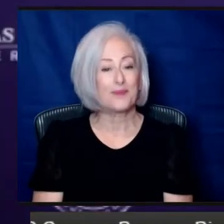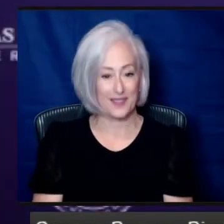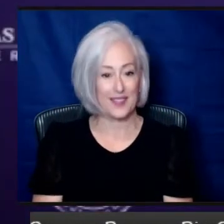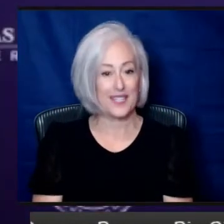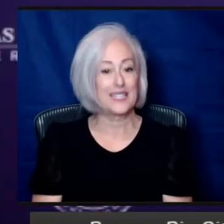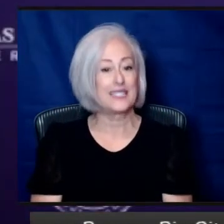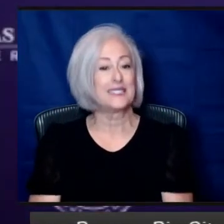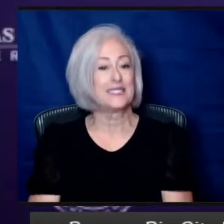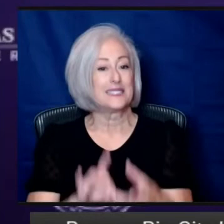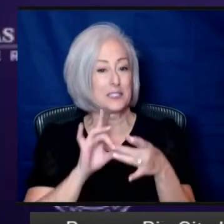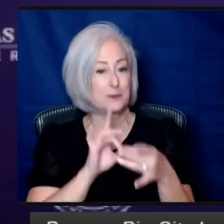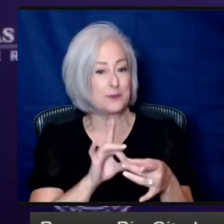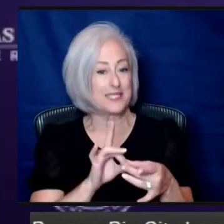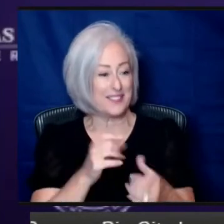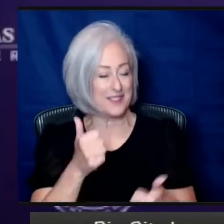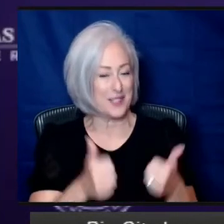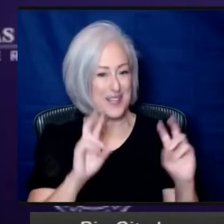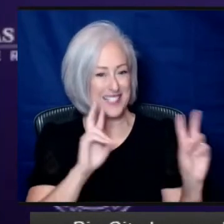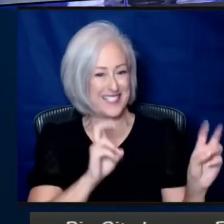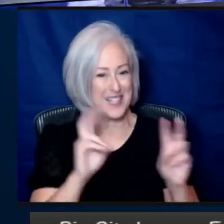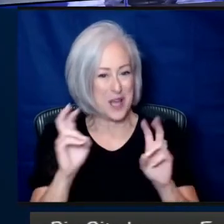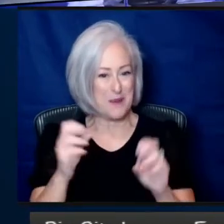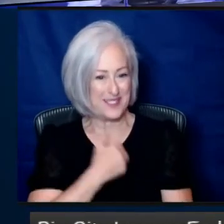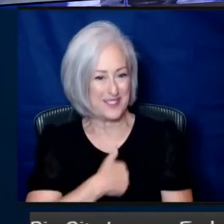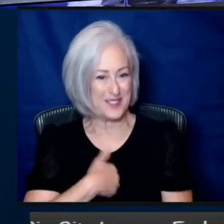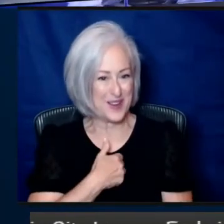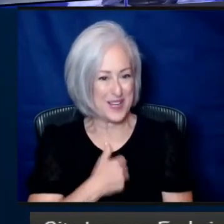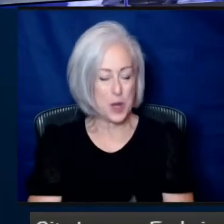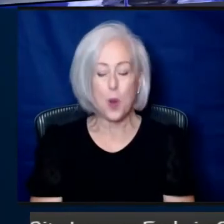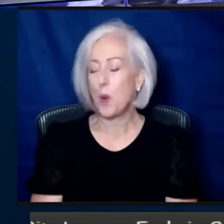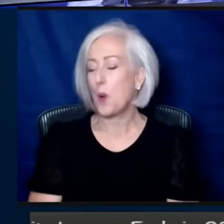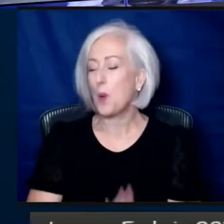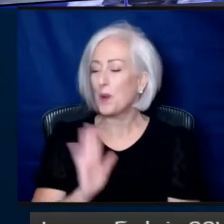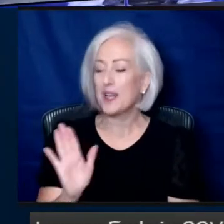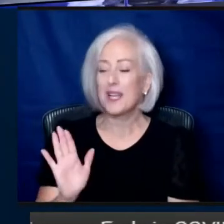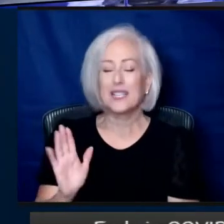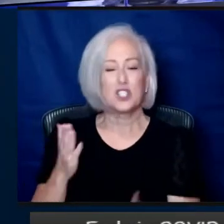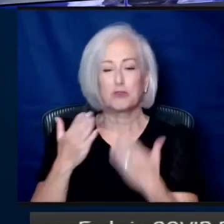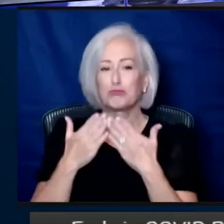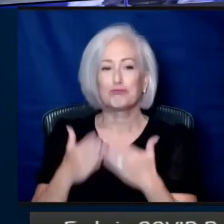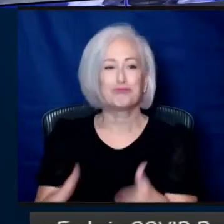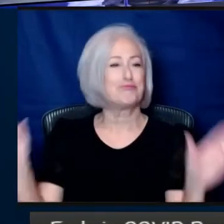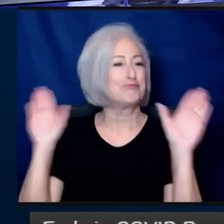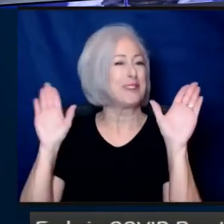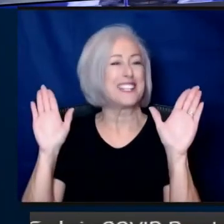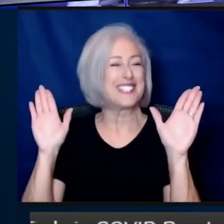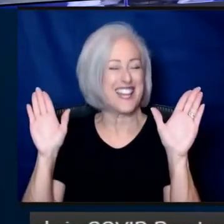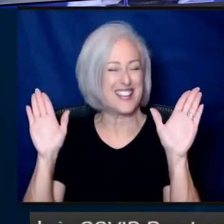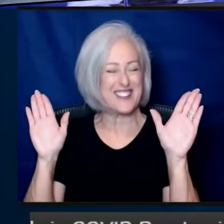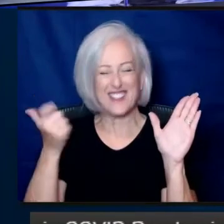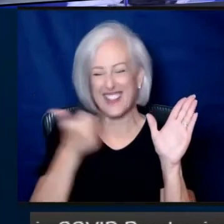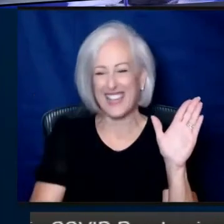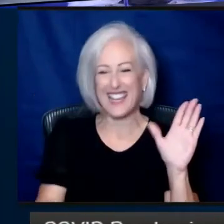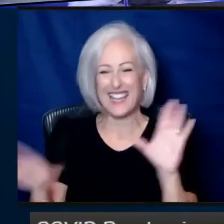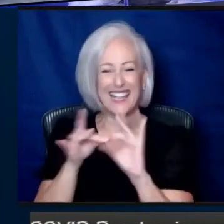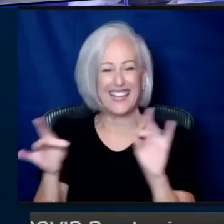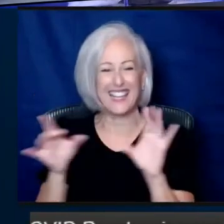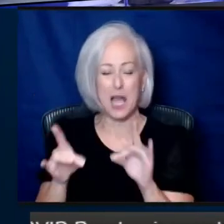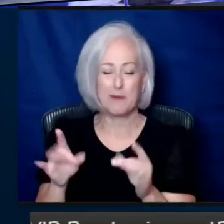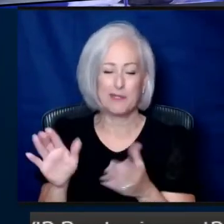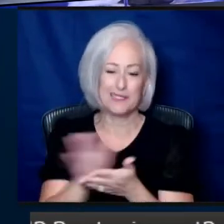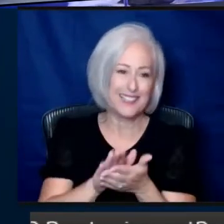Specifically, which one are we referring to? Sorry. Oh no, I'm talking about Just the whole 9 yards. Whether it's The clean whole your dog's thing. bowl,